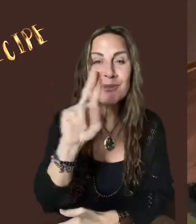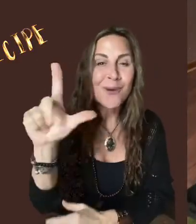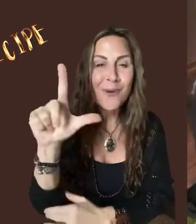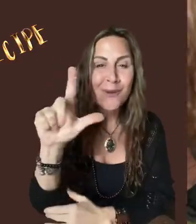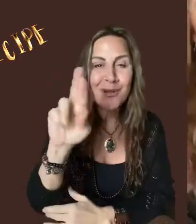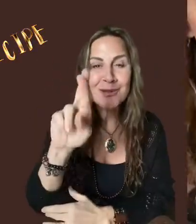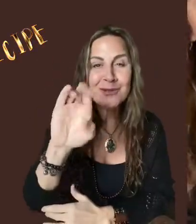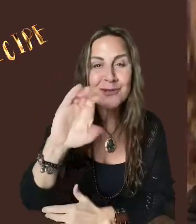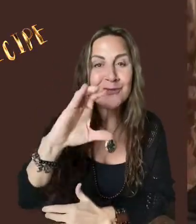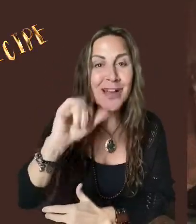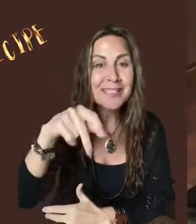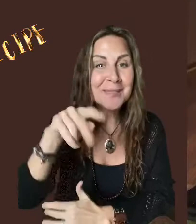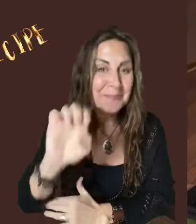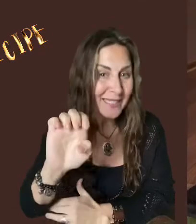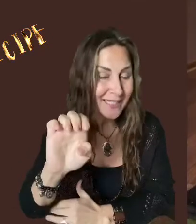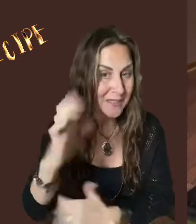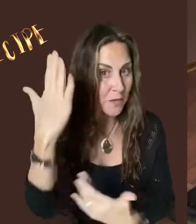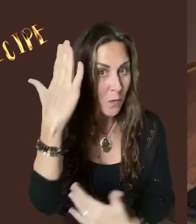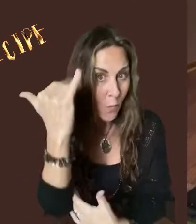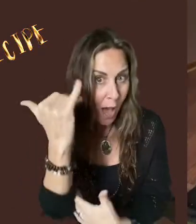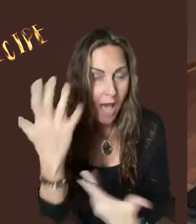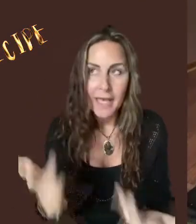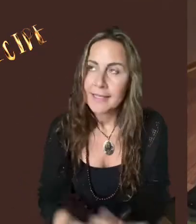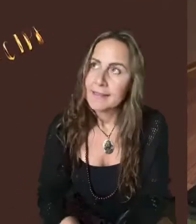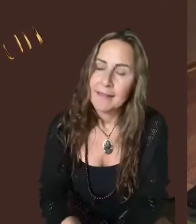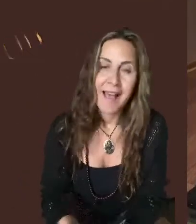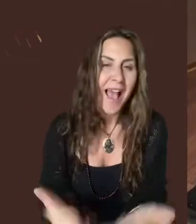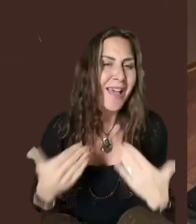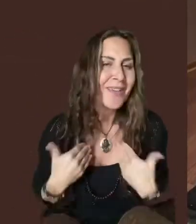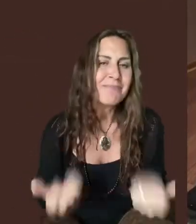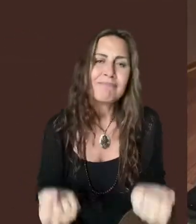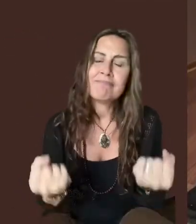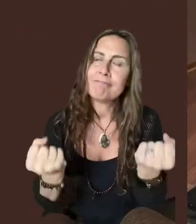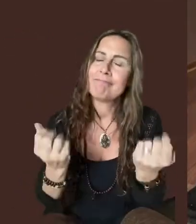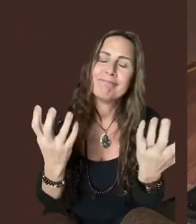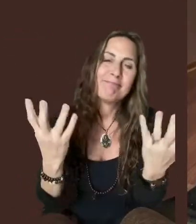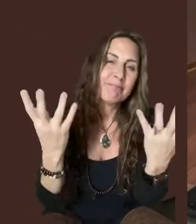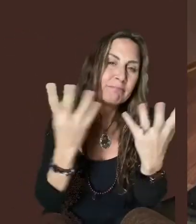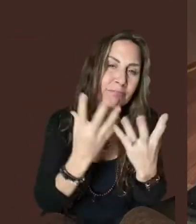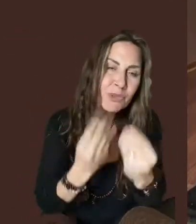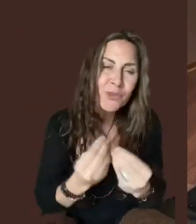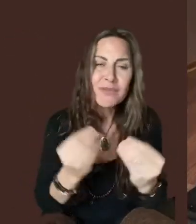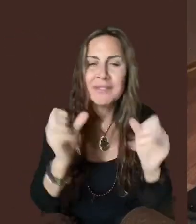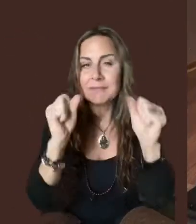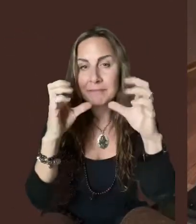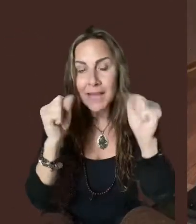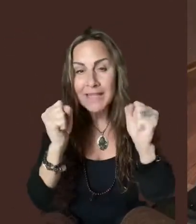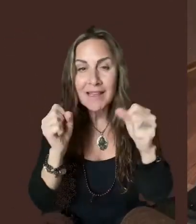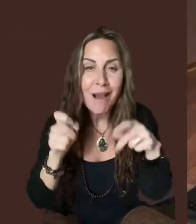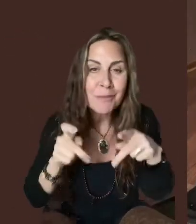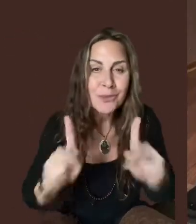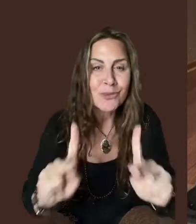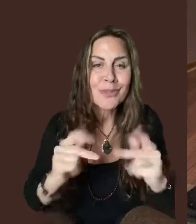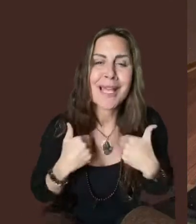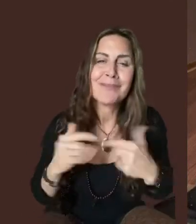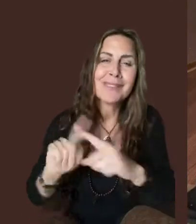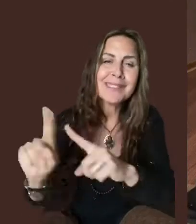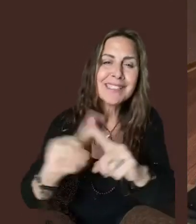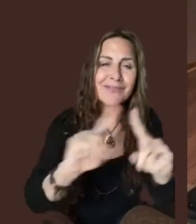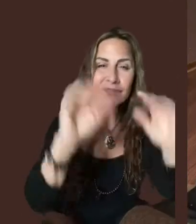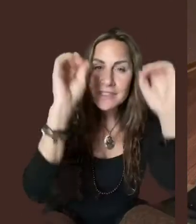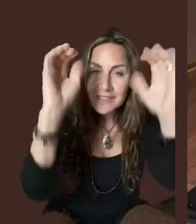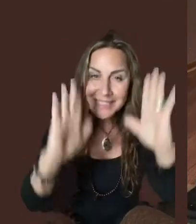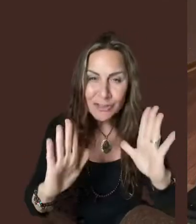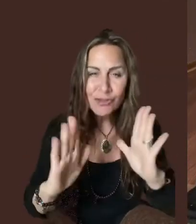that's because I've had the great fortune of having so many great teachers and mentors and